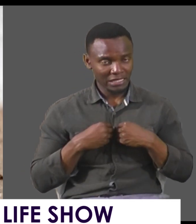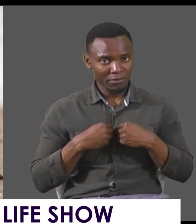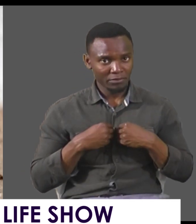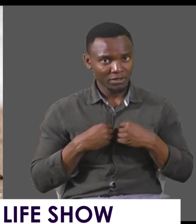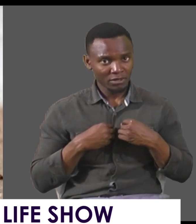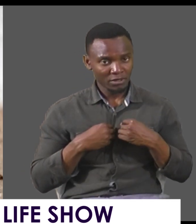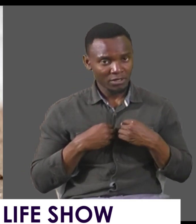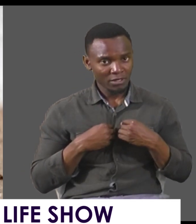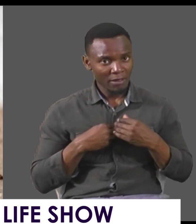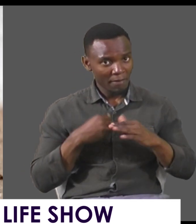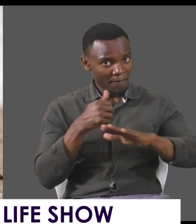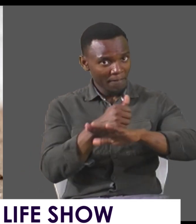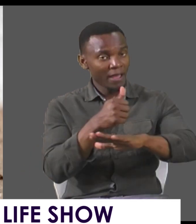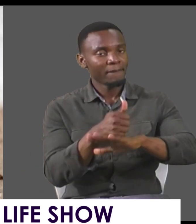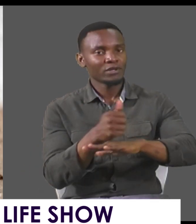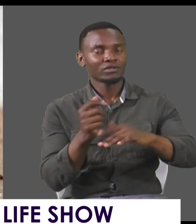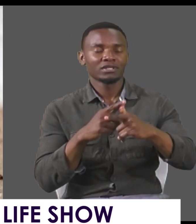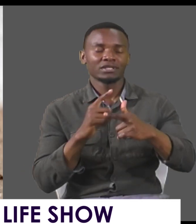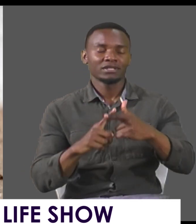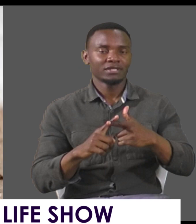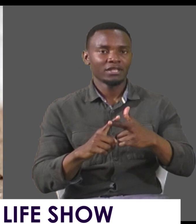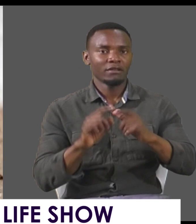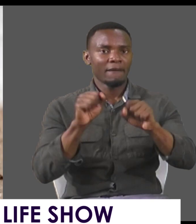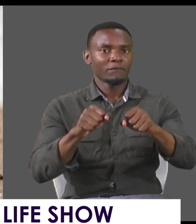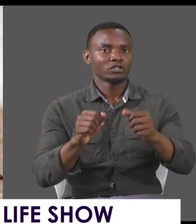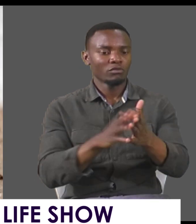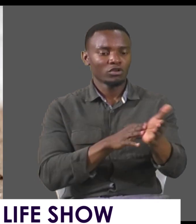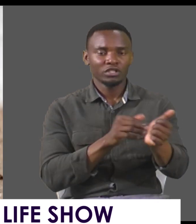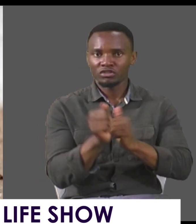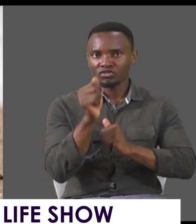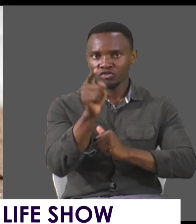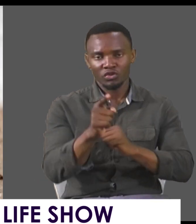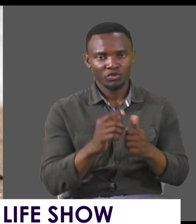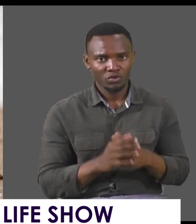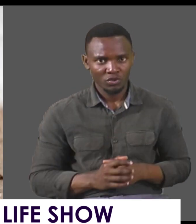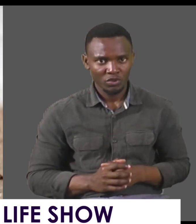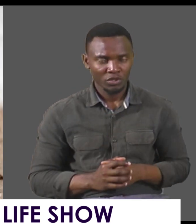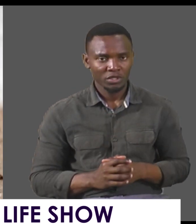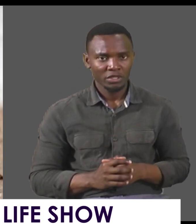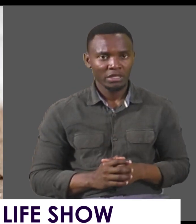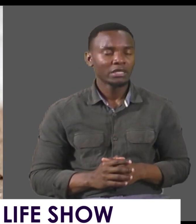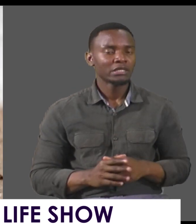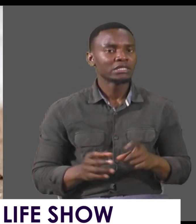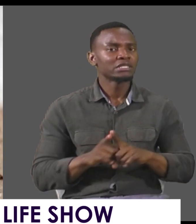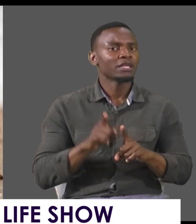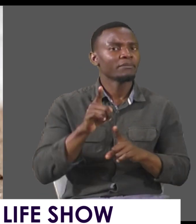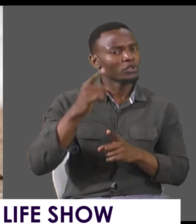negative word. How do you digest? How do you meditate?